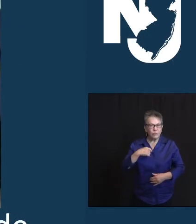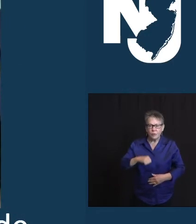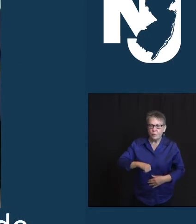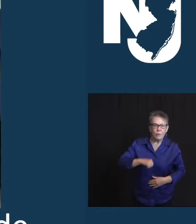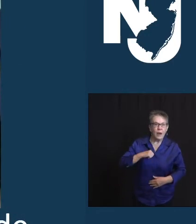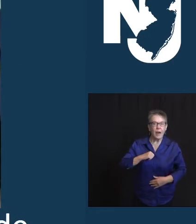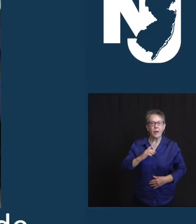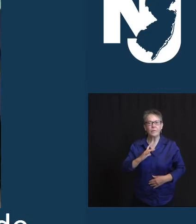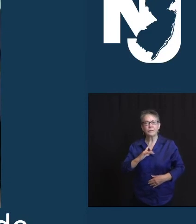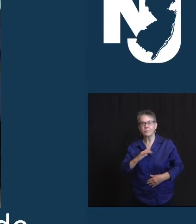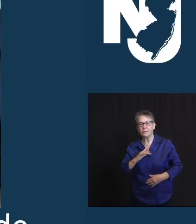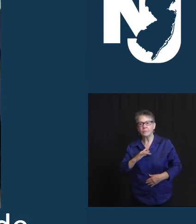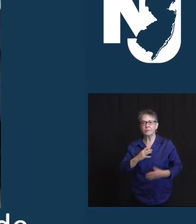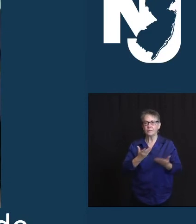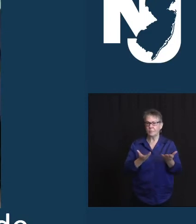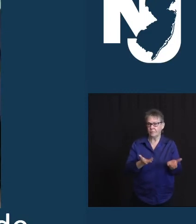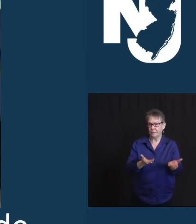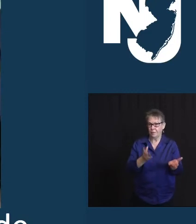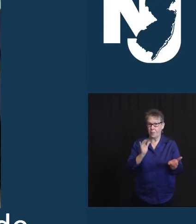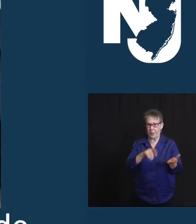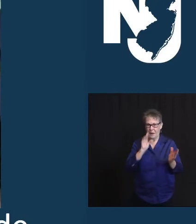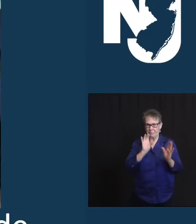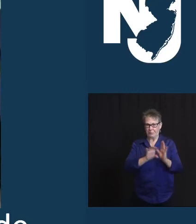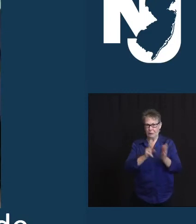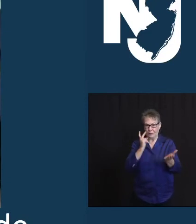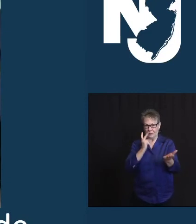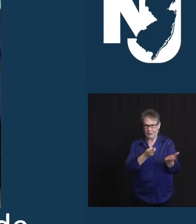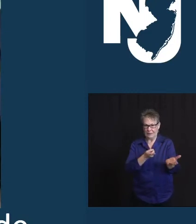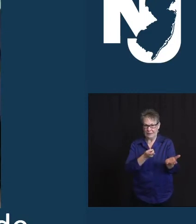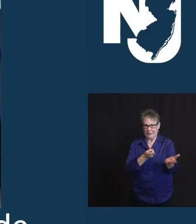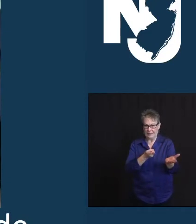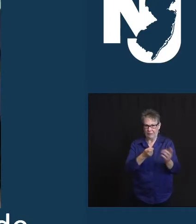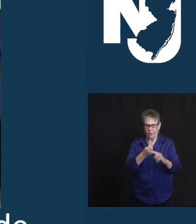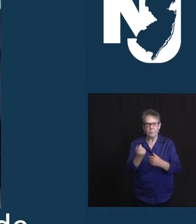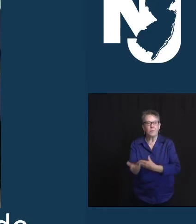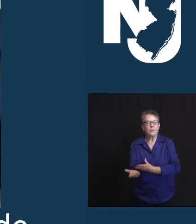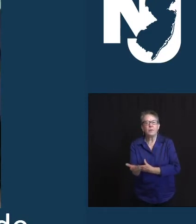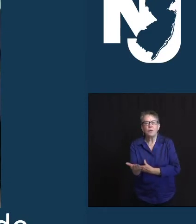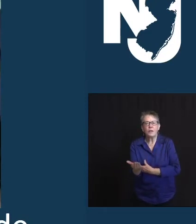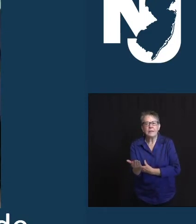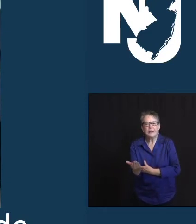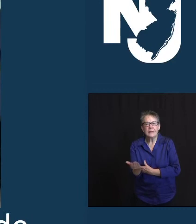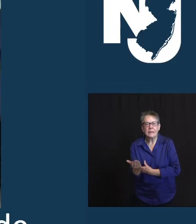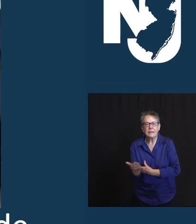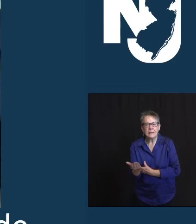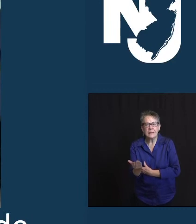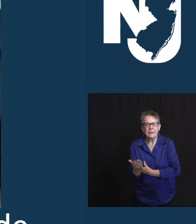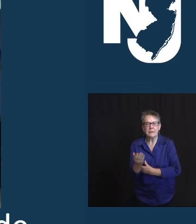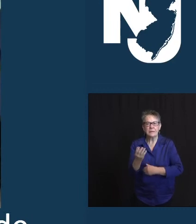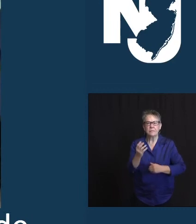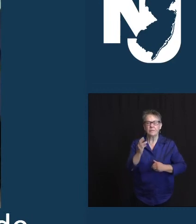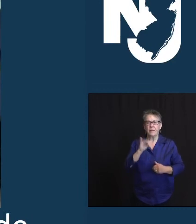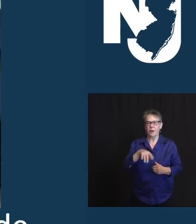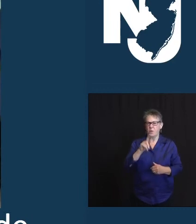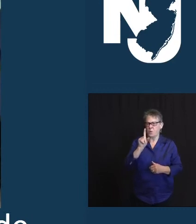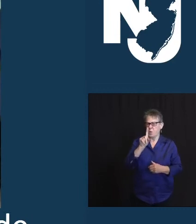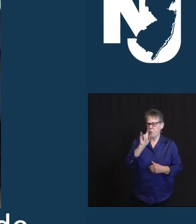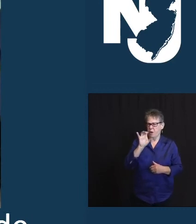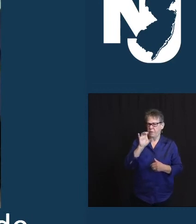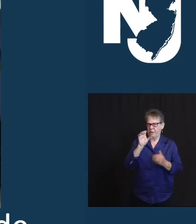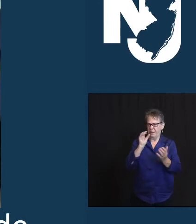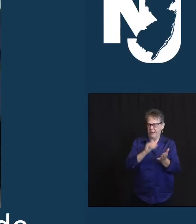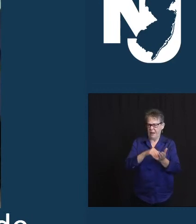bit from earlier today, we have exceeded 100,000 vaccinations statewide with a current total, Judy, I'm